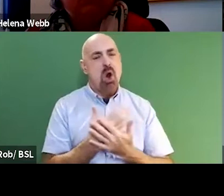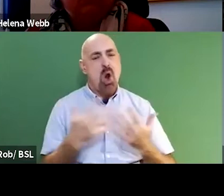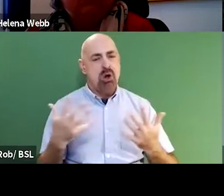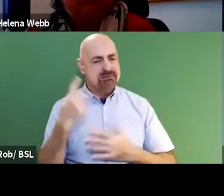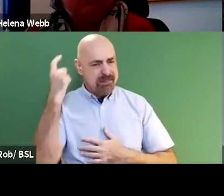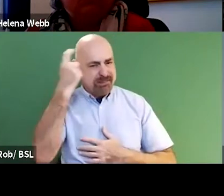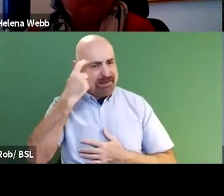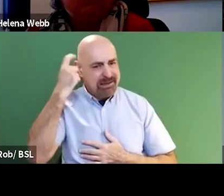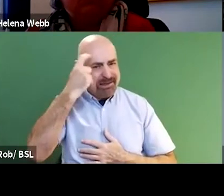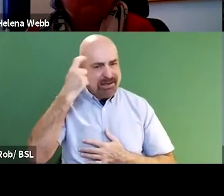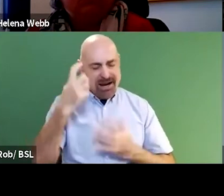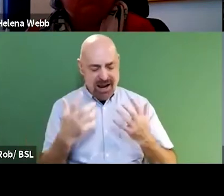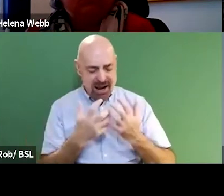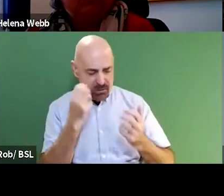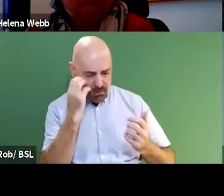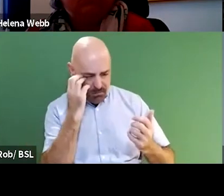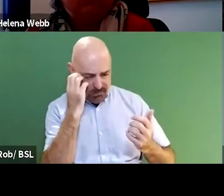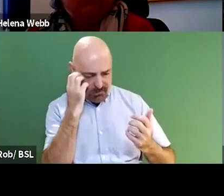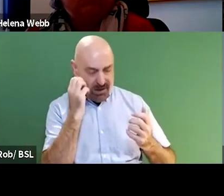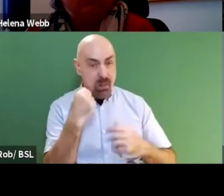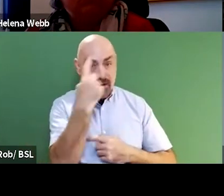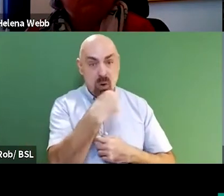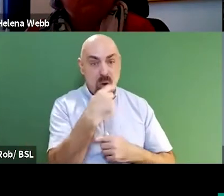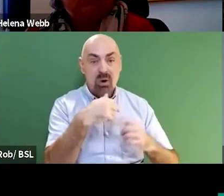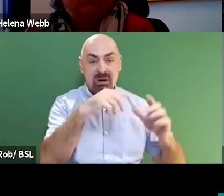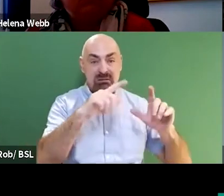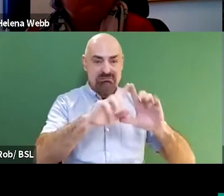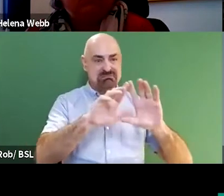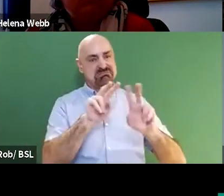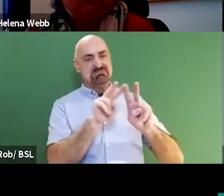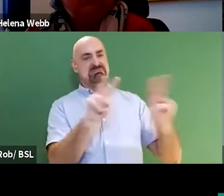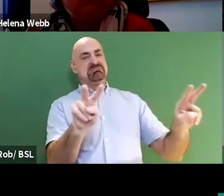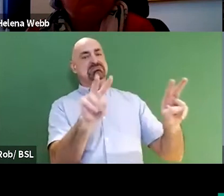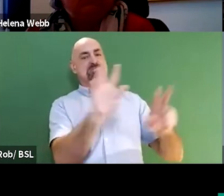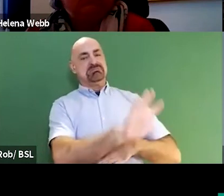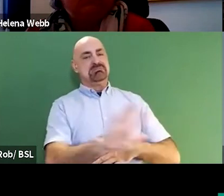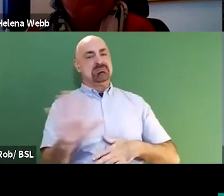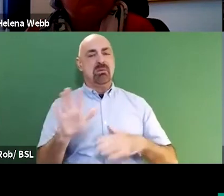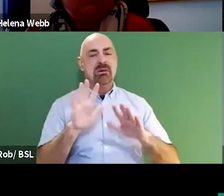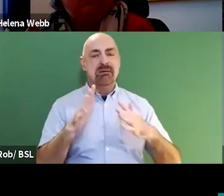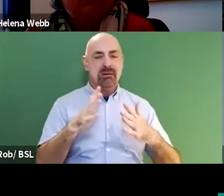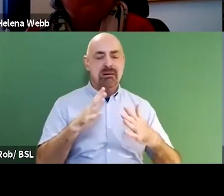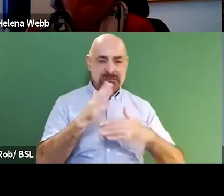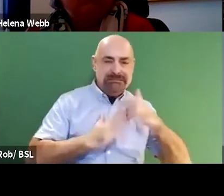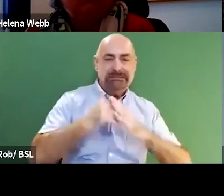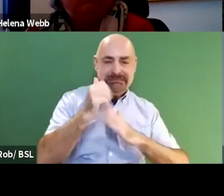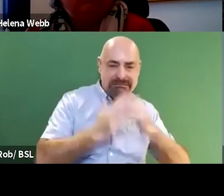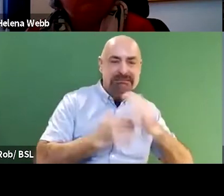thinking around how they looked. A lot of physical work went